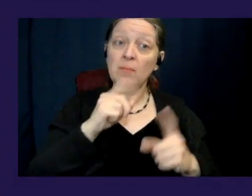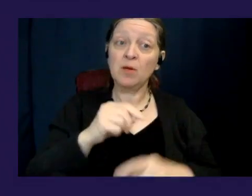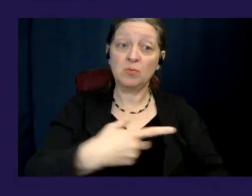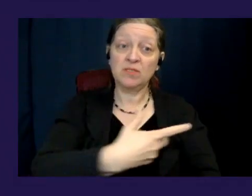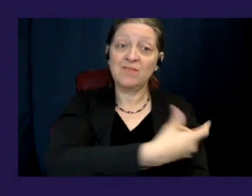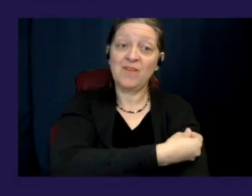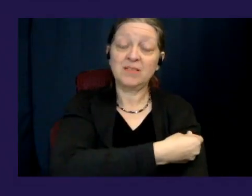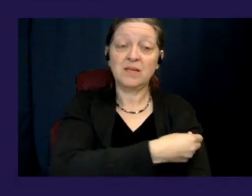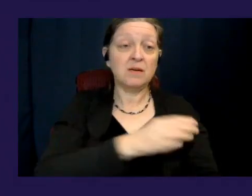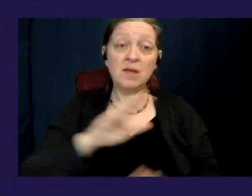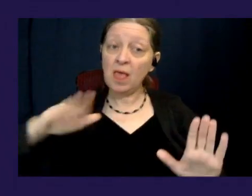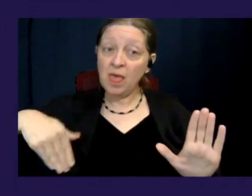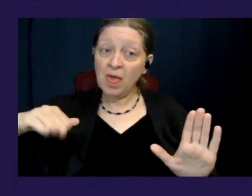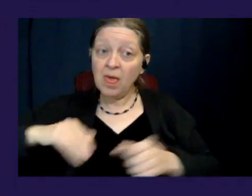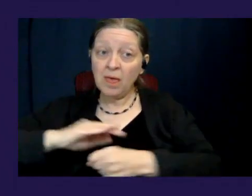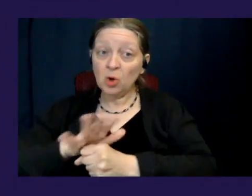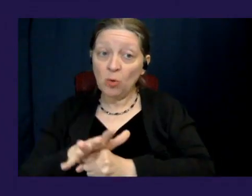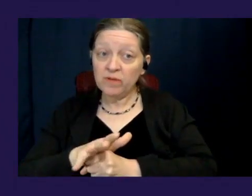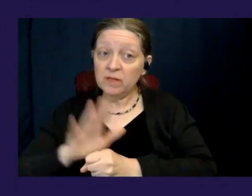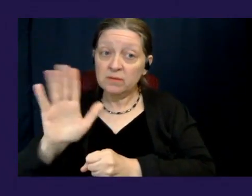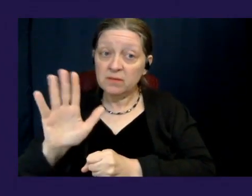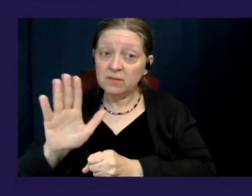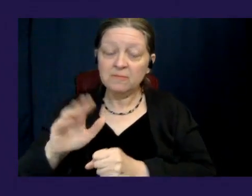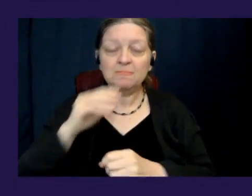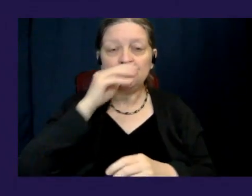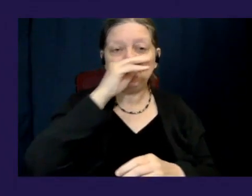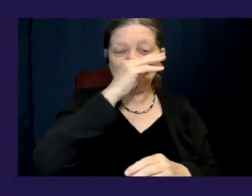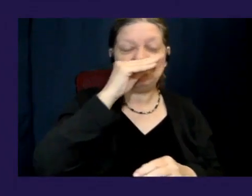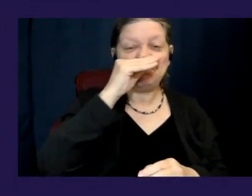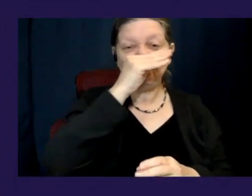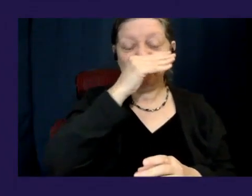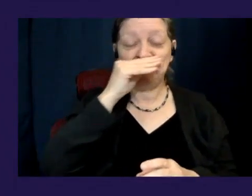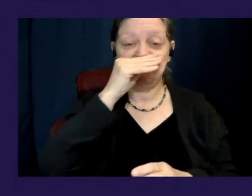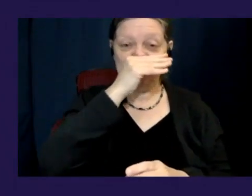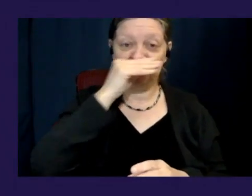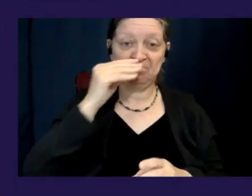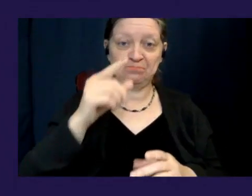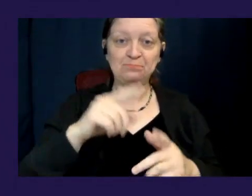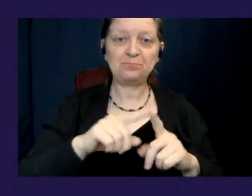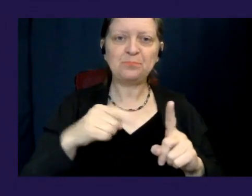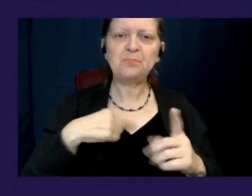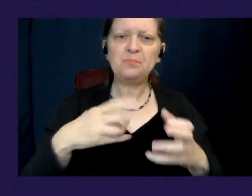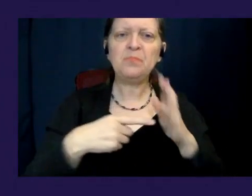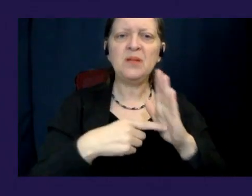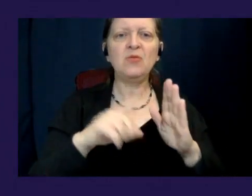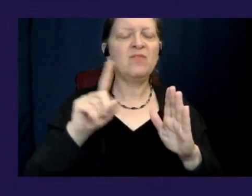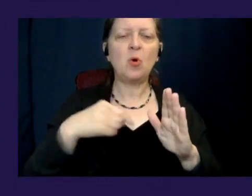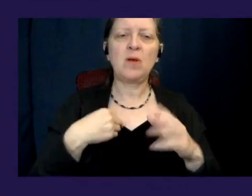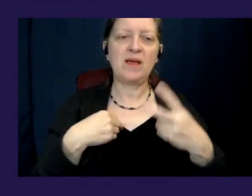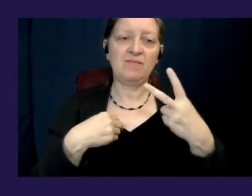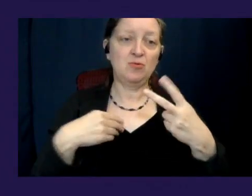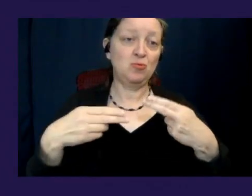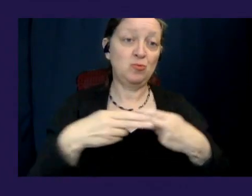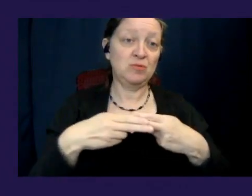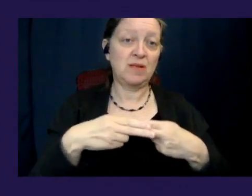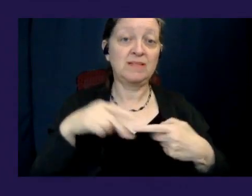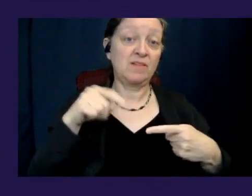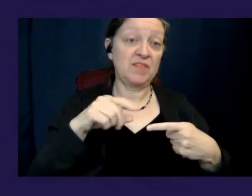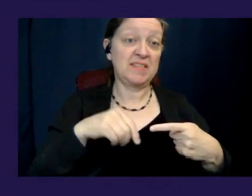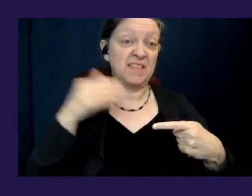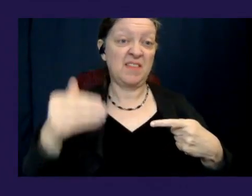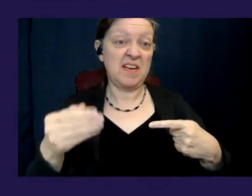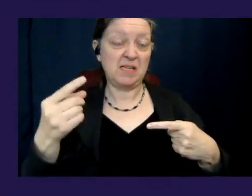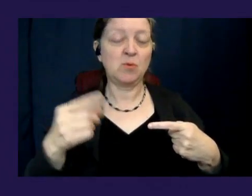because COVID hadn't started. But I want to show you in the next, I've only got 2 slides, it's this one and the next, in the next slide,